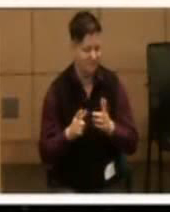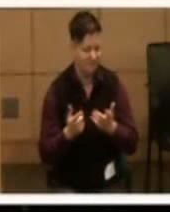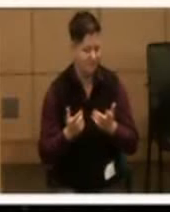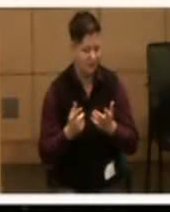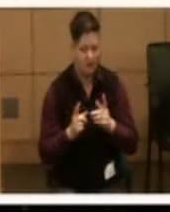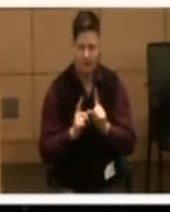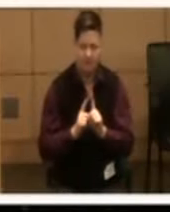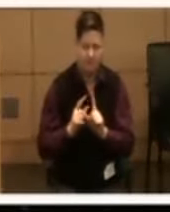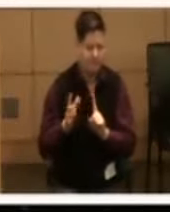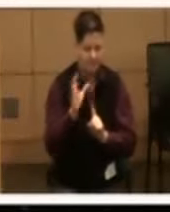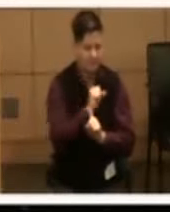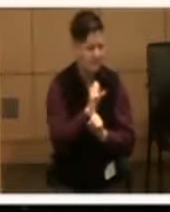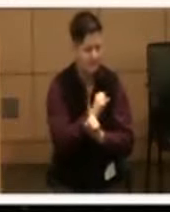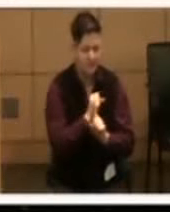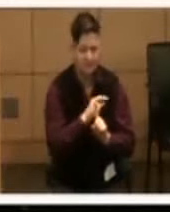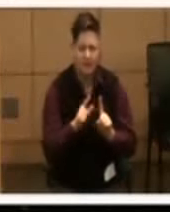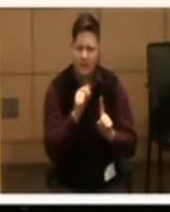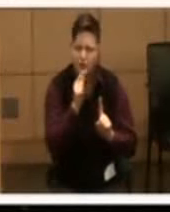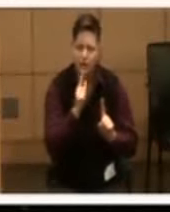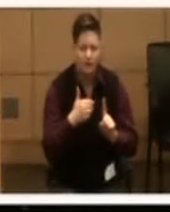that we have data on that. Dr. Liu, do you know?